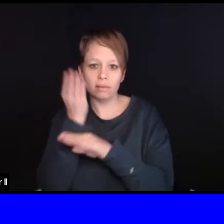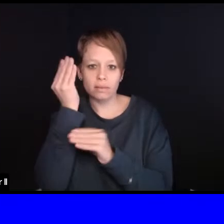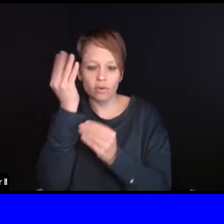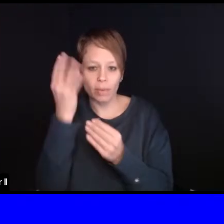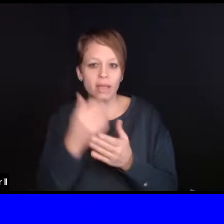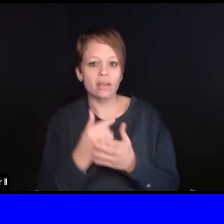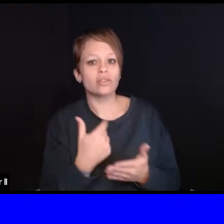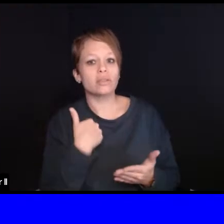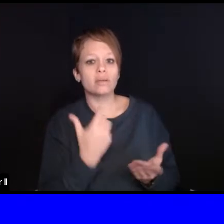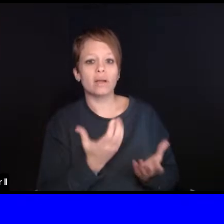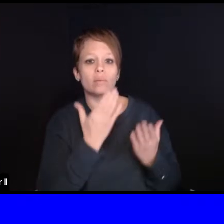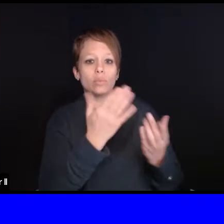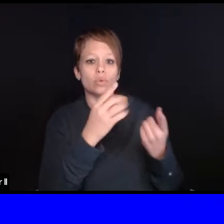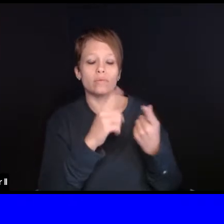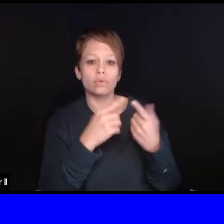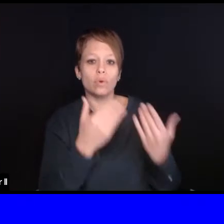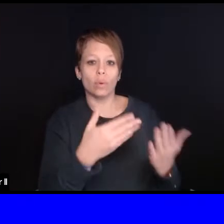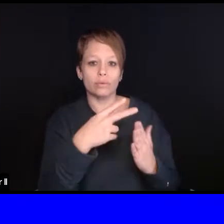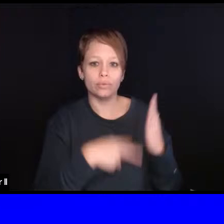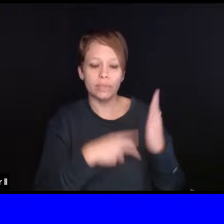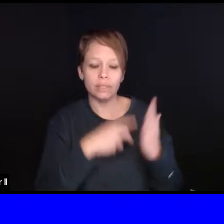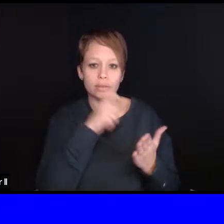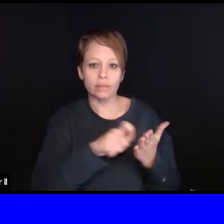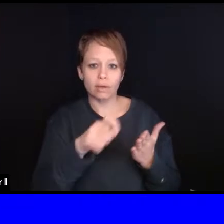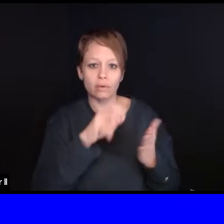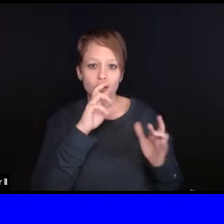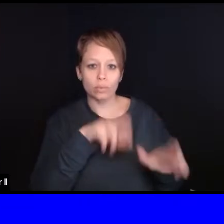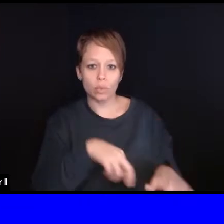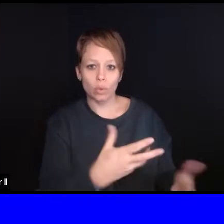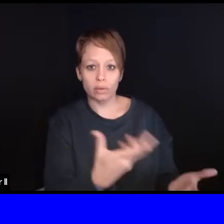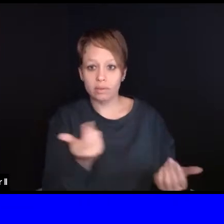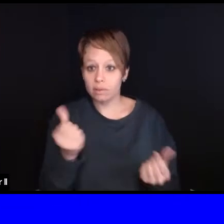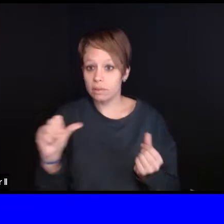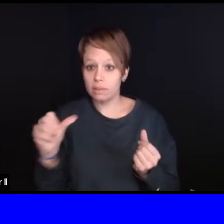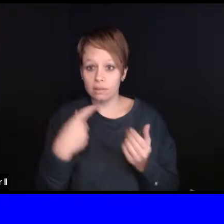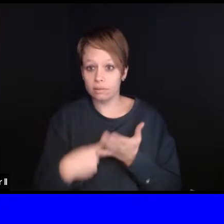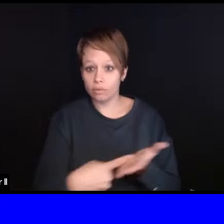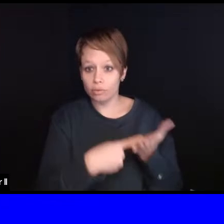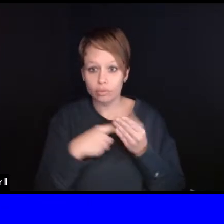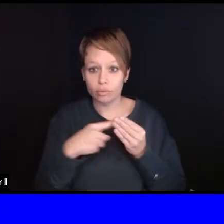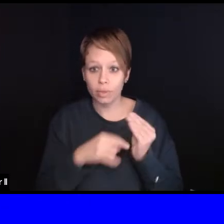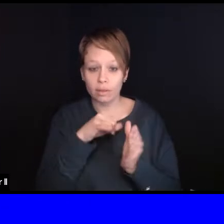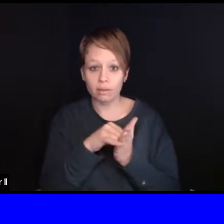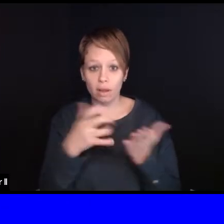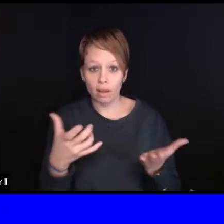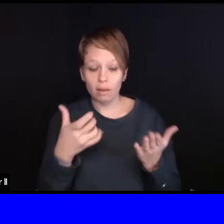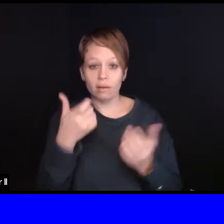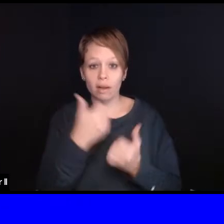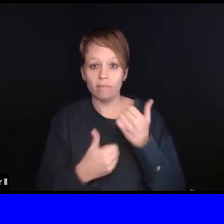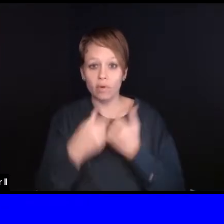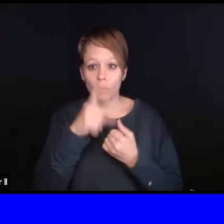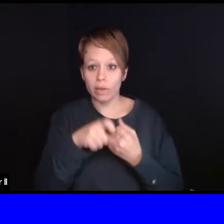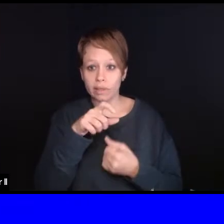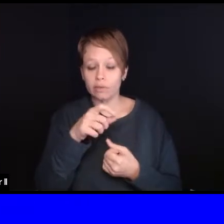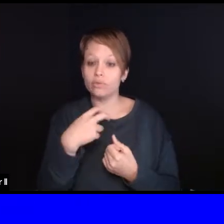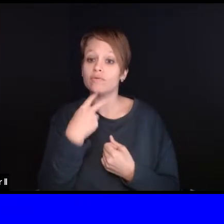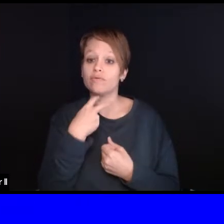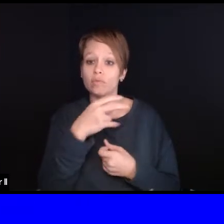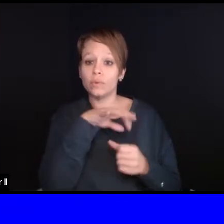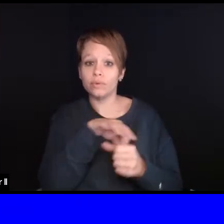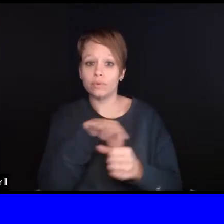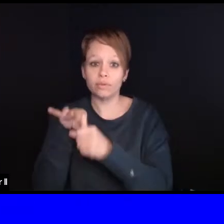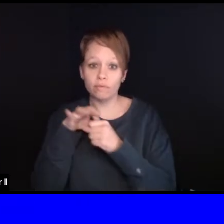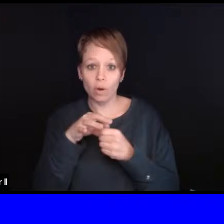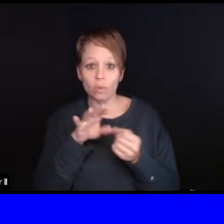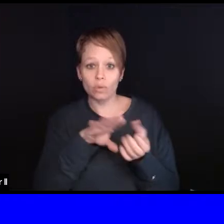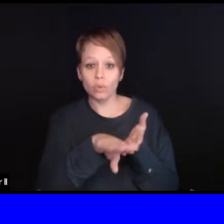of the Secretary's report. a motion to waive the reading of the report. Is there discussion? By a voice vote, all those in favor of the motion to waive the reading, say